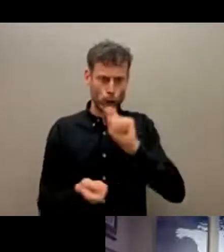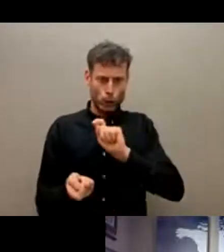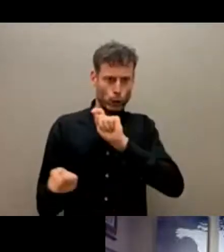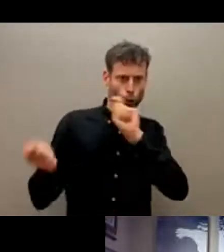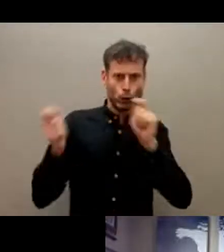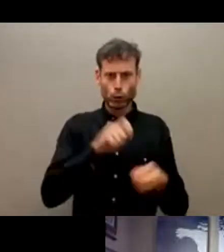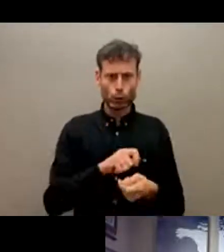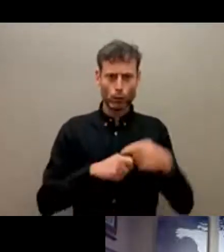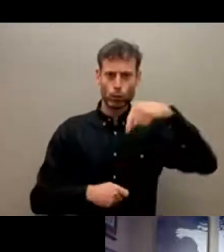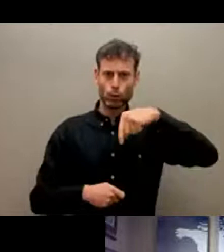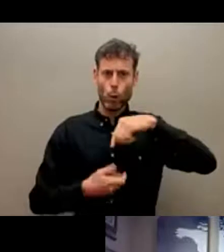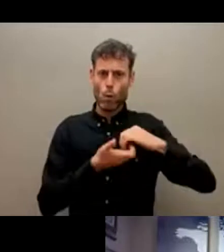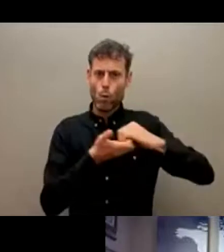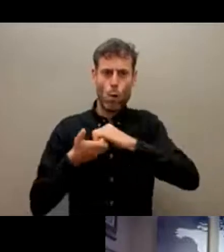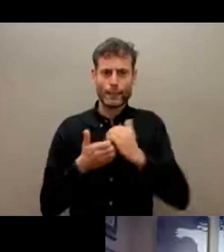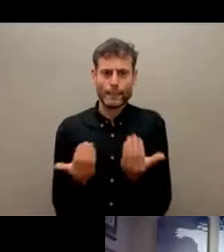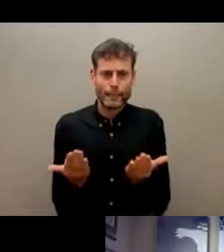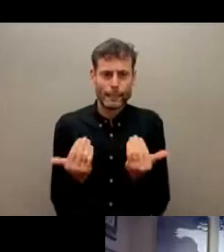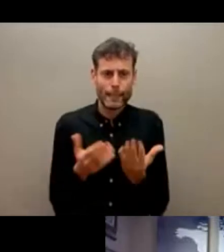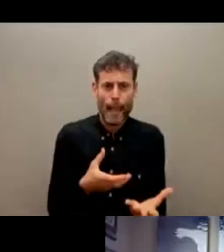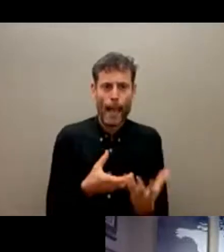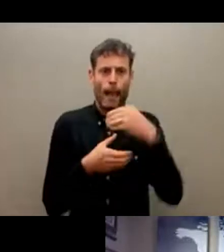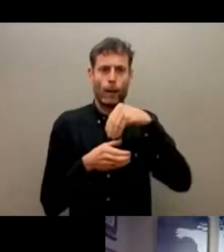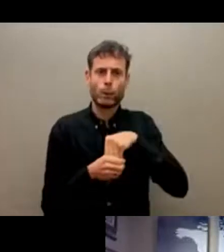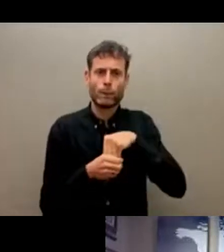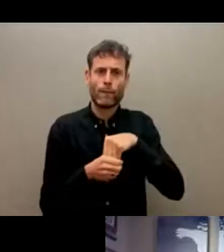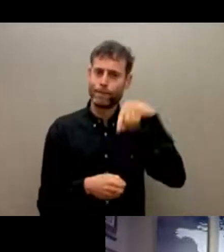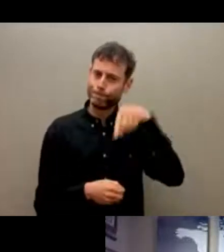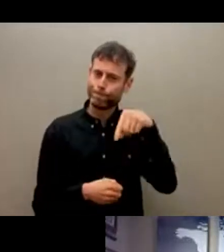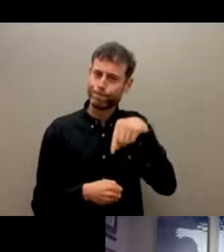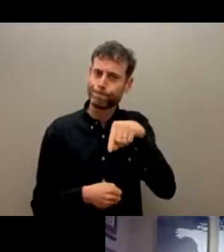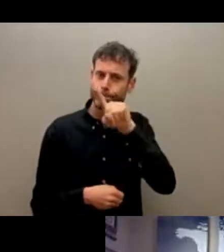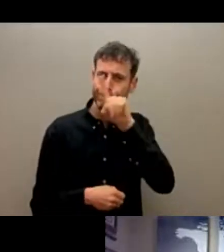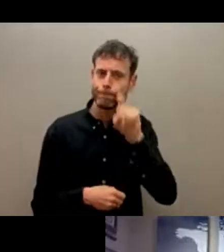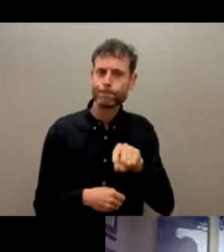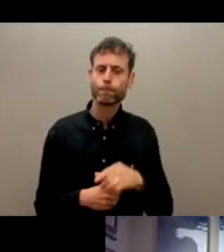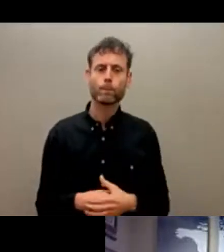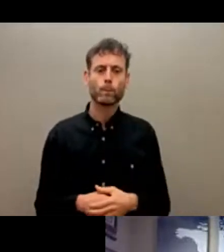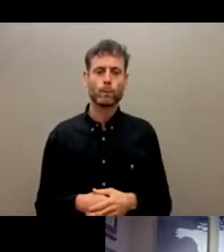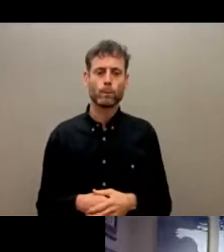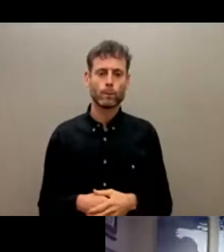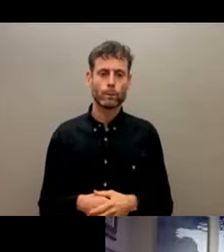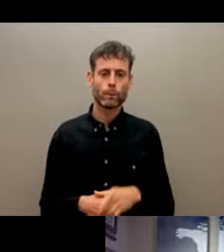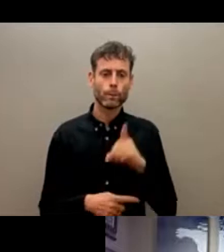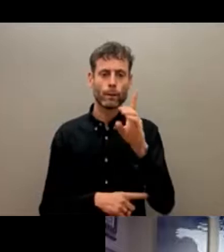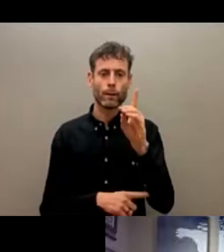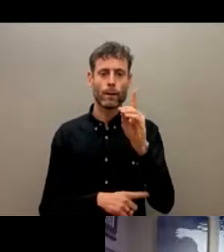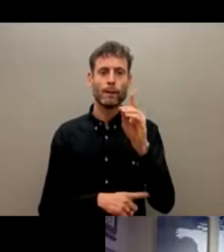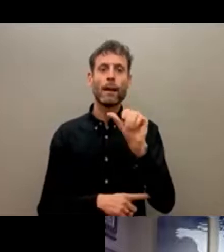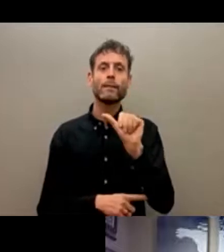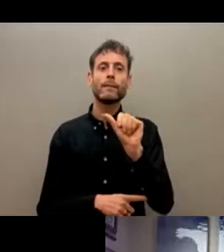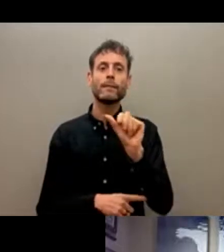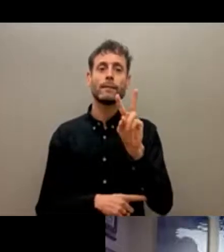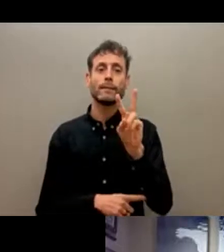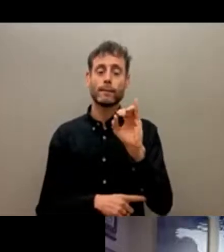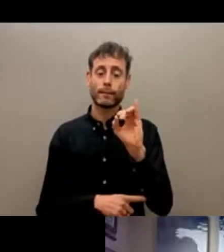Great, thanks Shane for the question, and thank you Virendra for all that you shared regarding your work in Nepal